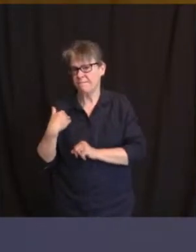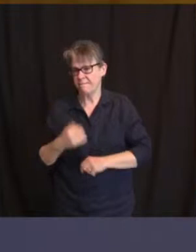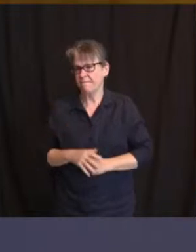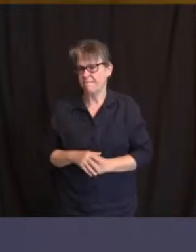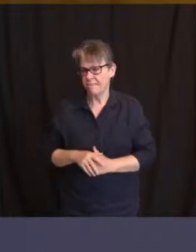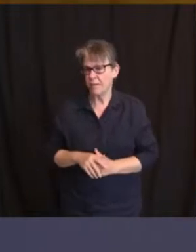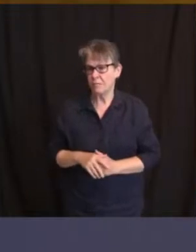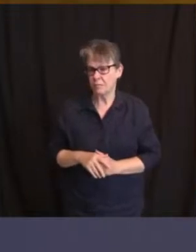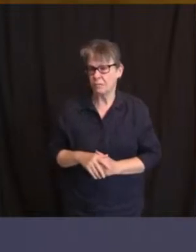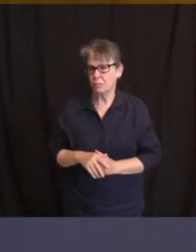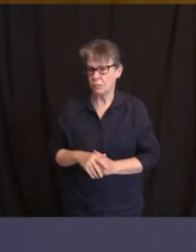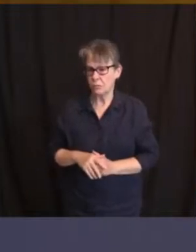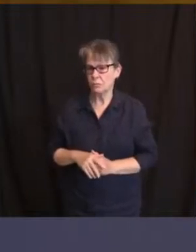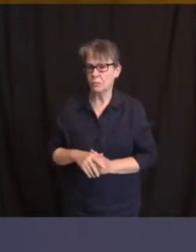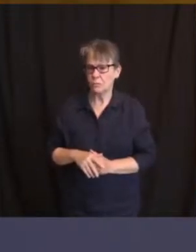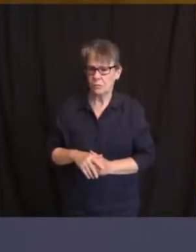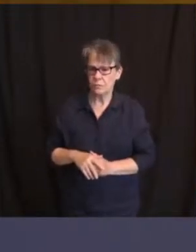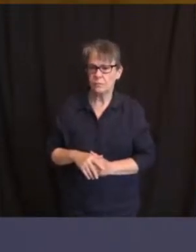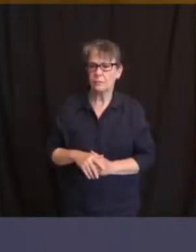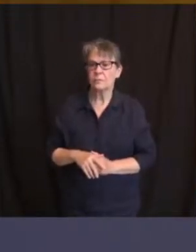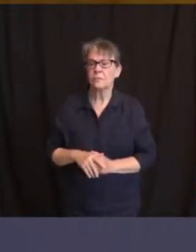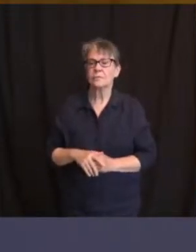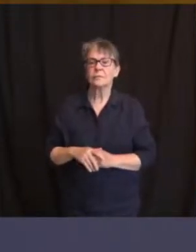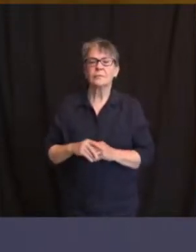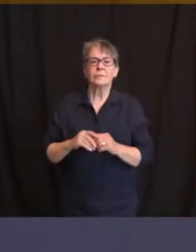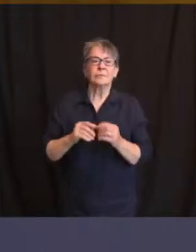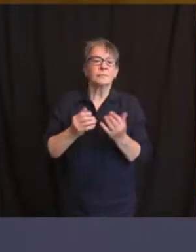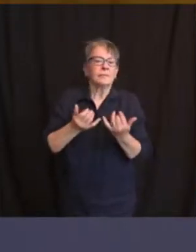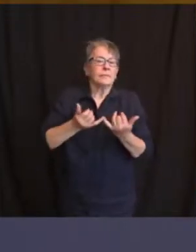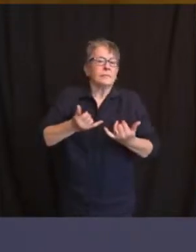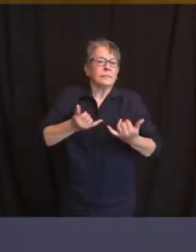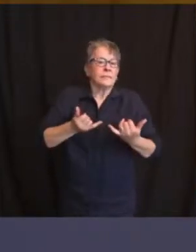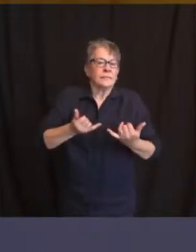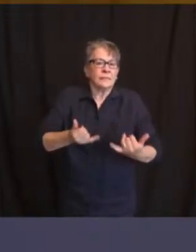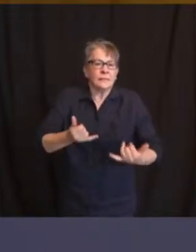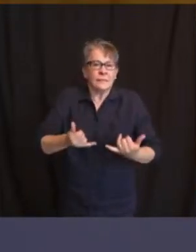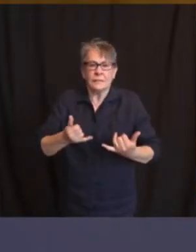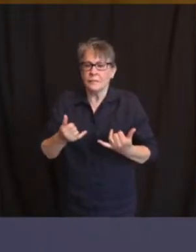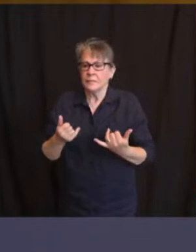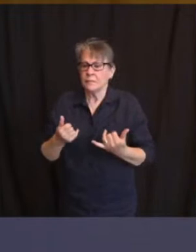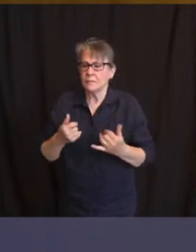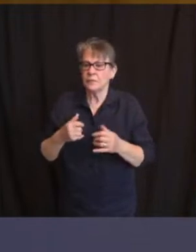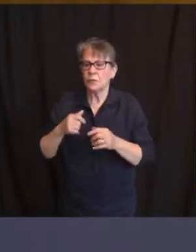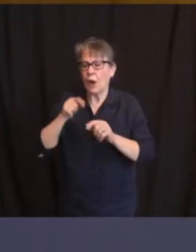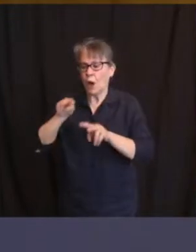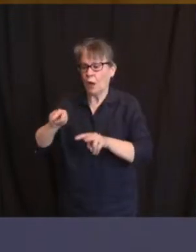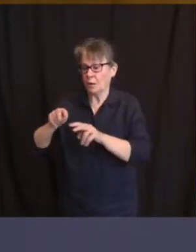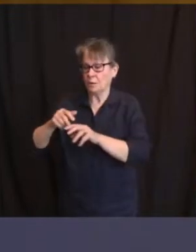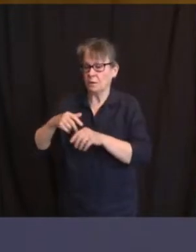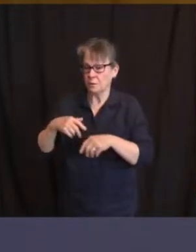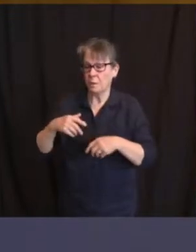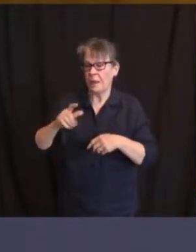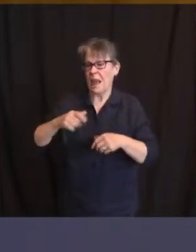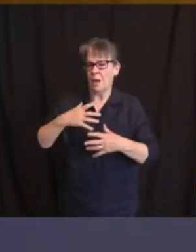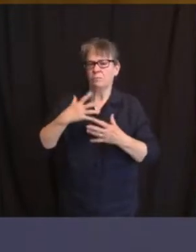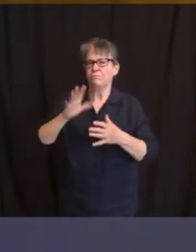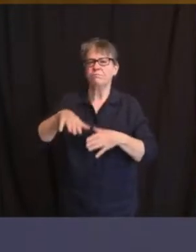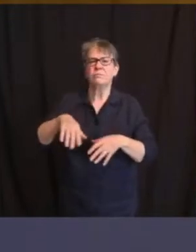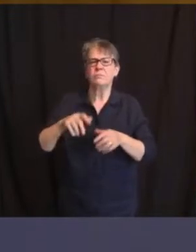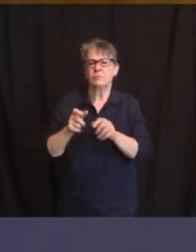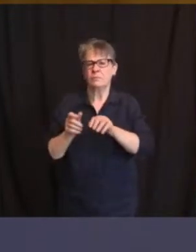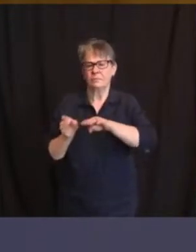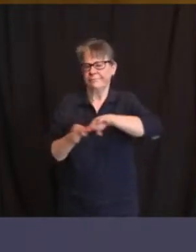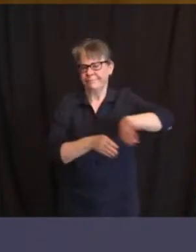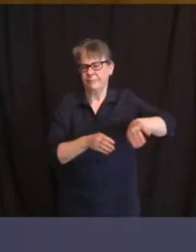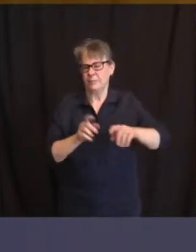terms of deaths, the breakdown by race and ethnicity is as follows: white